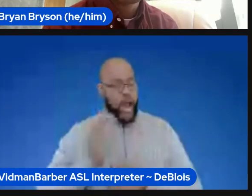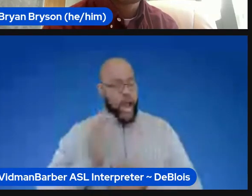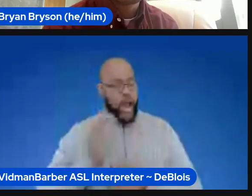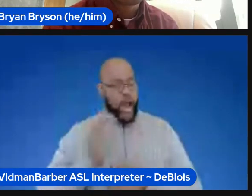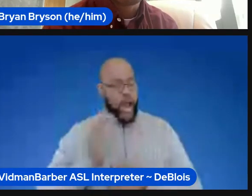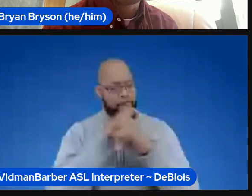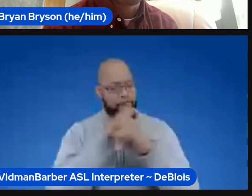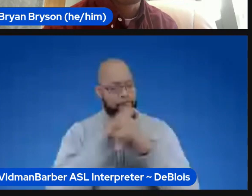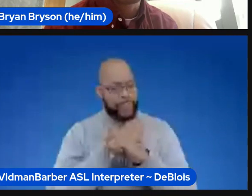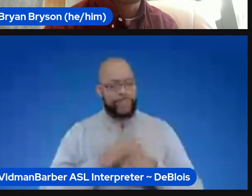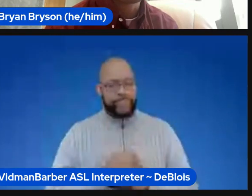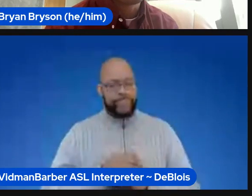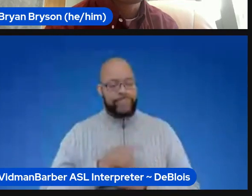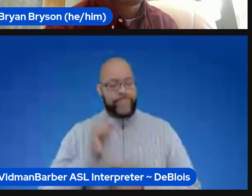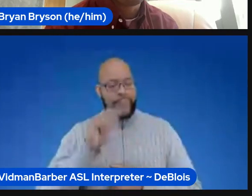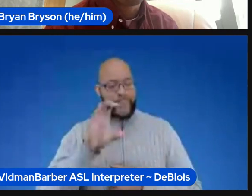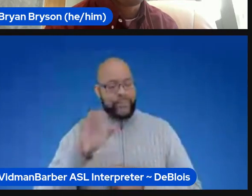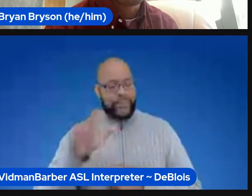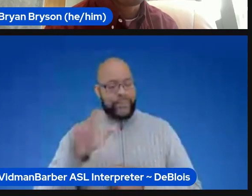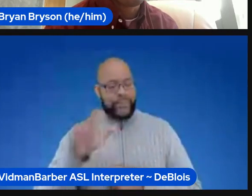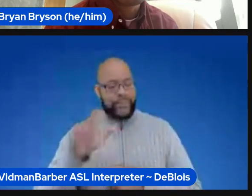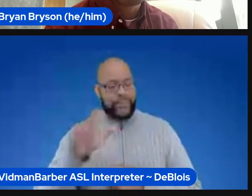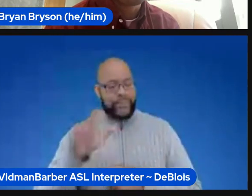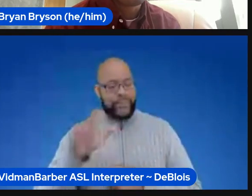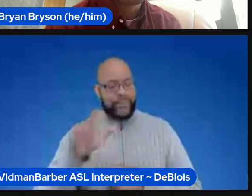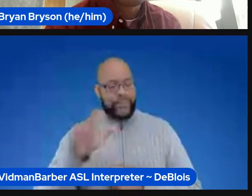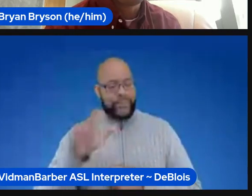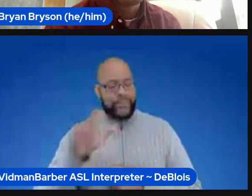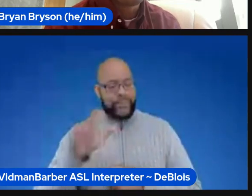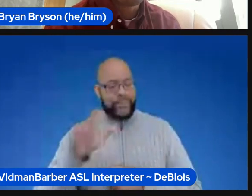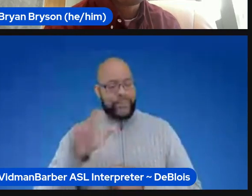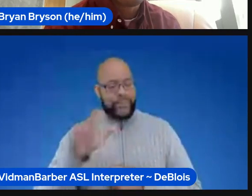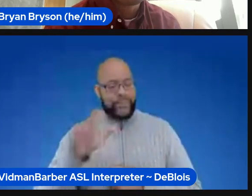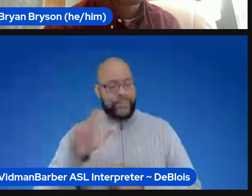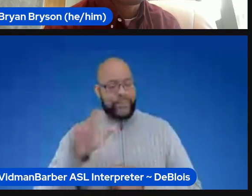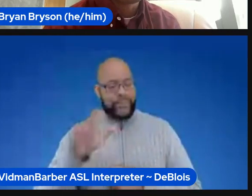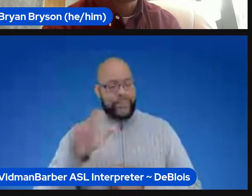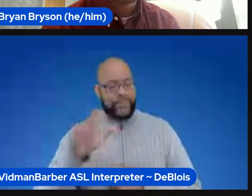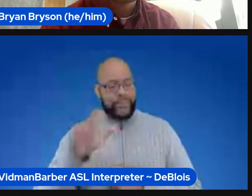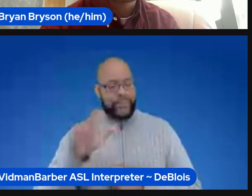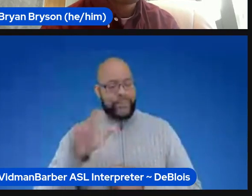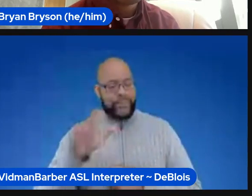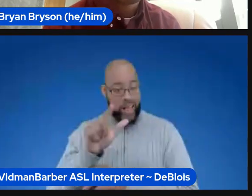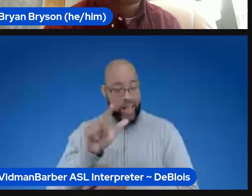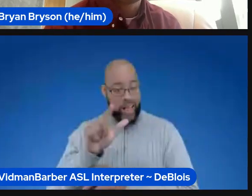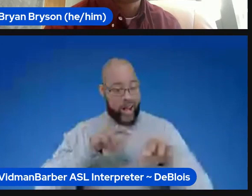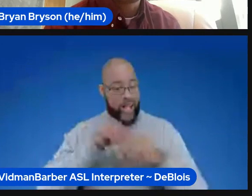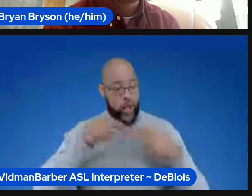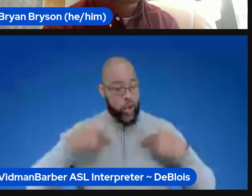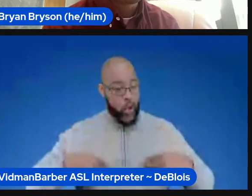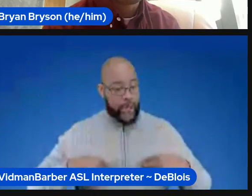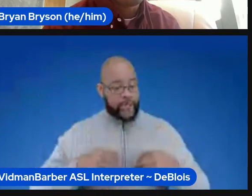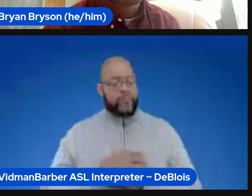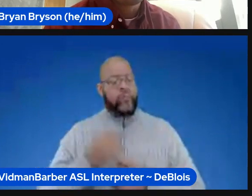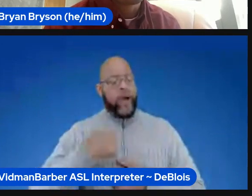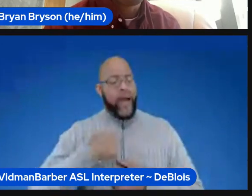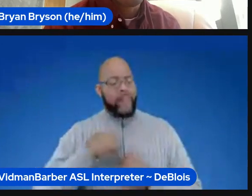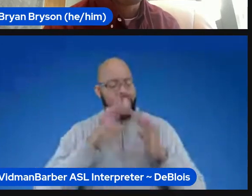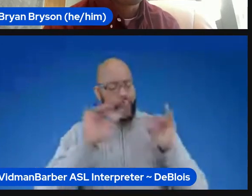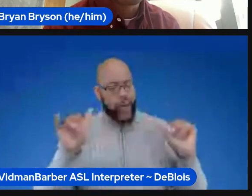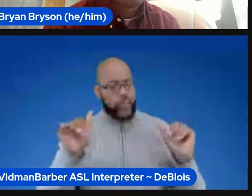and T cell responses. And so if we think about the complexity of T cell responses in humans, We have diverse